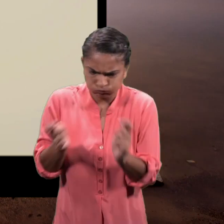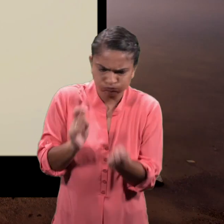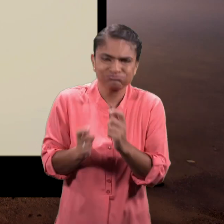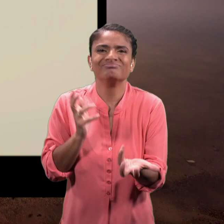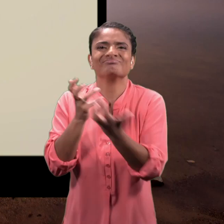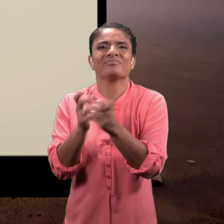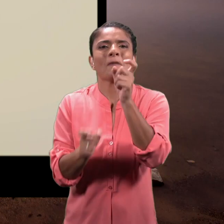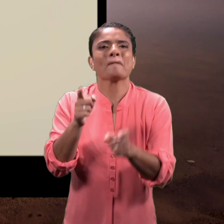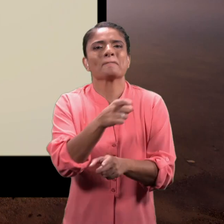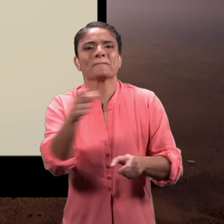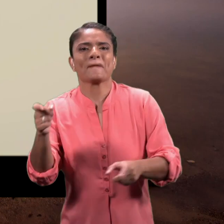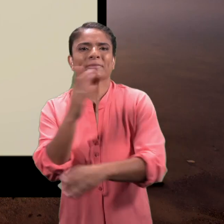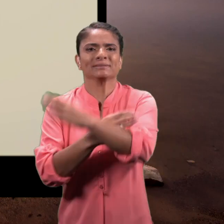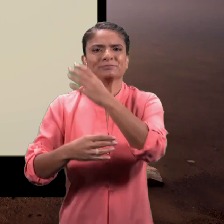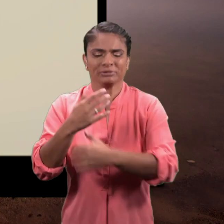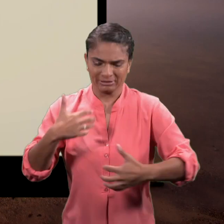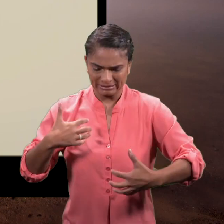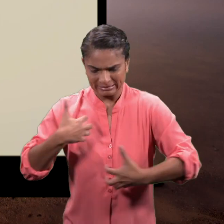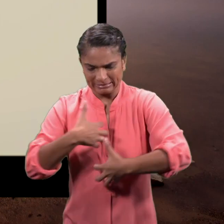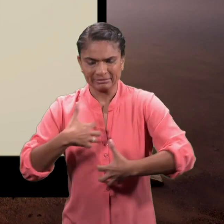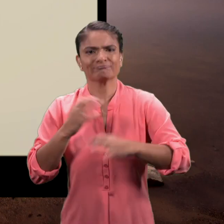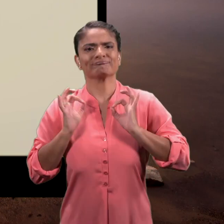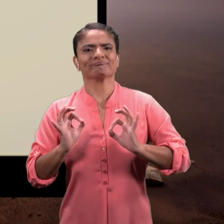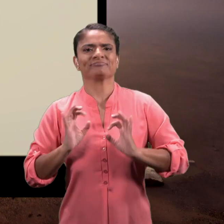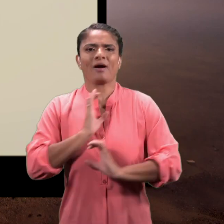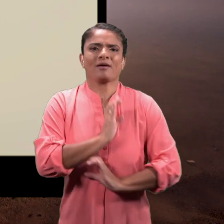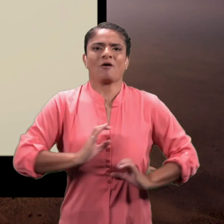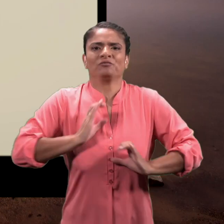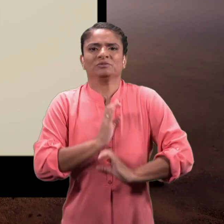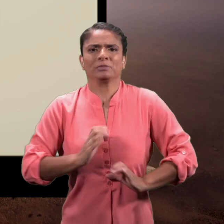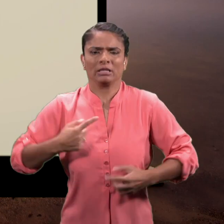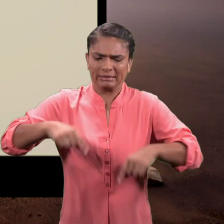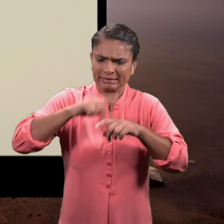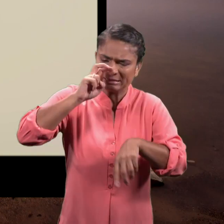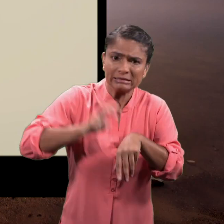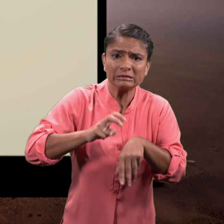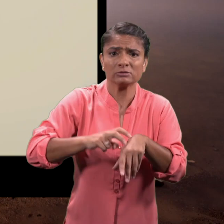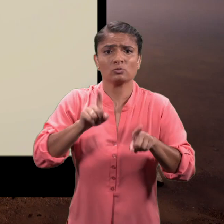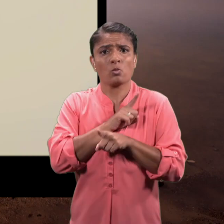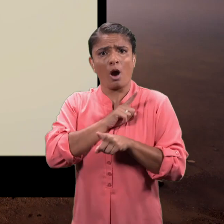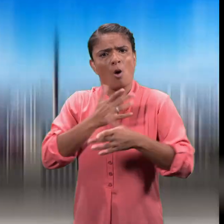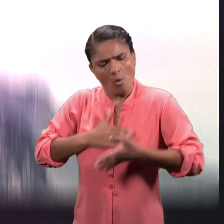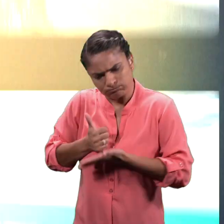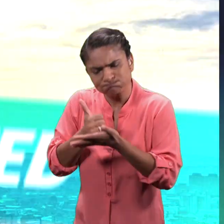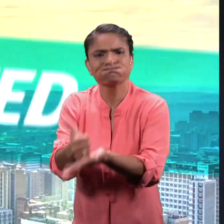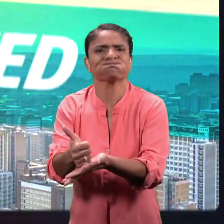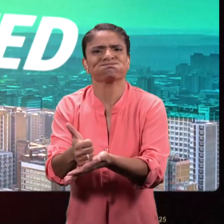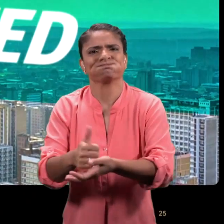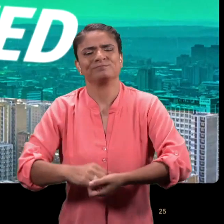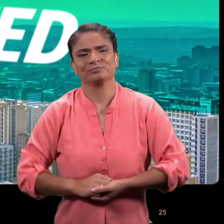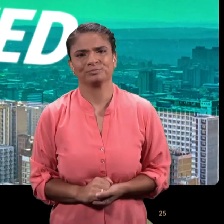adaptive clothing as a way of life. It's what we need, and it is here to stay.